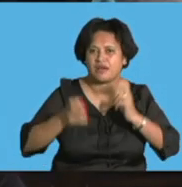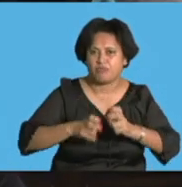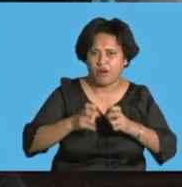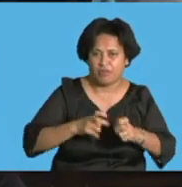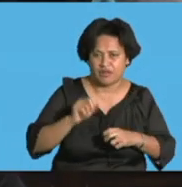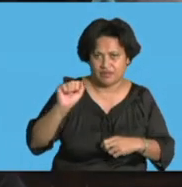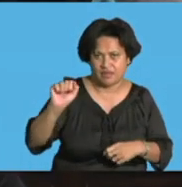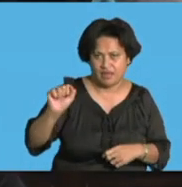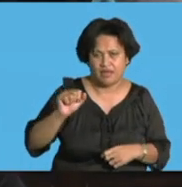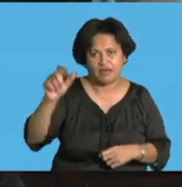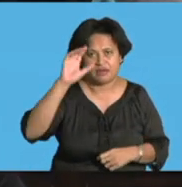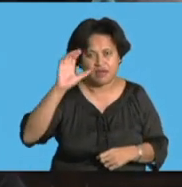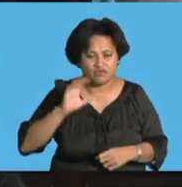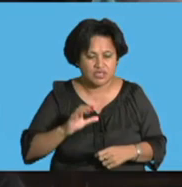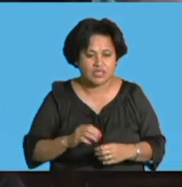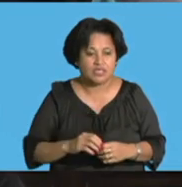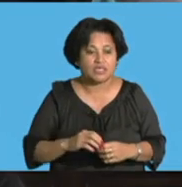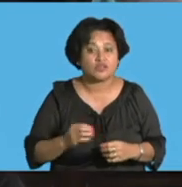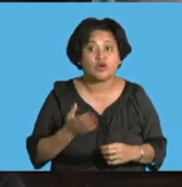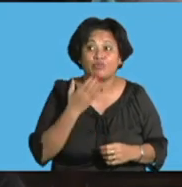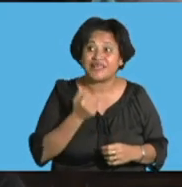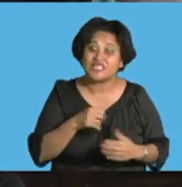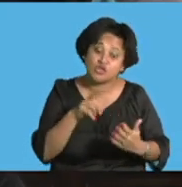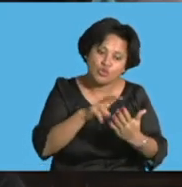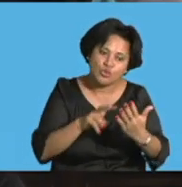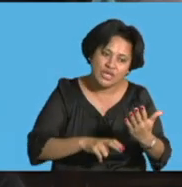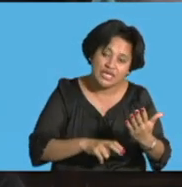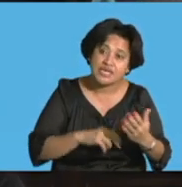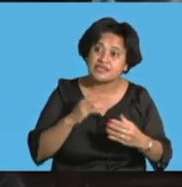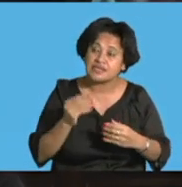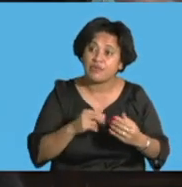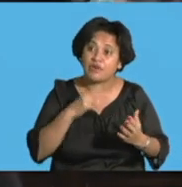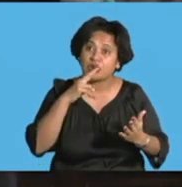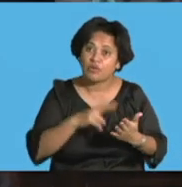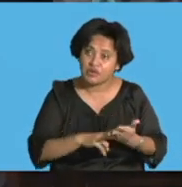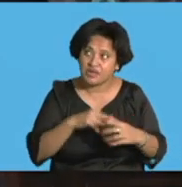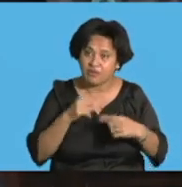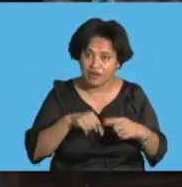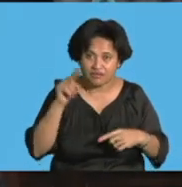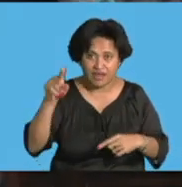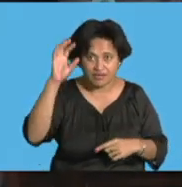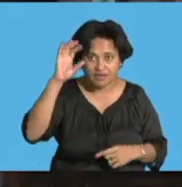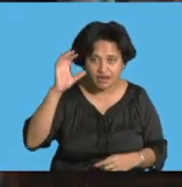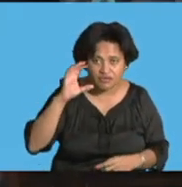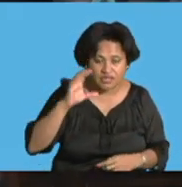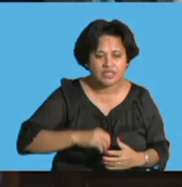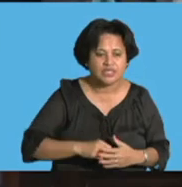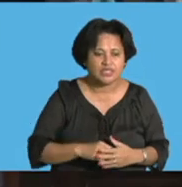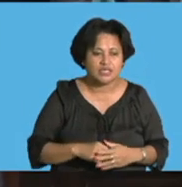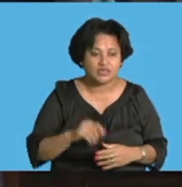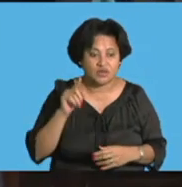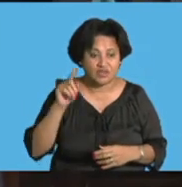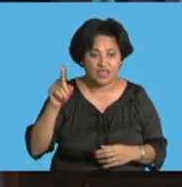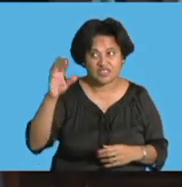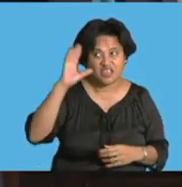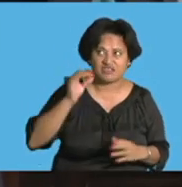country. And I would recommend that you should be reading some of the FAO report on Maldives. And that would be one country that we will